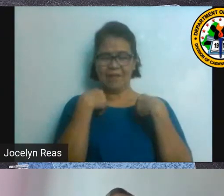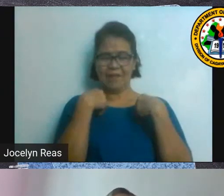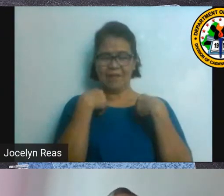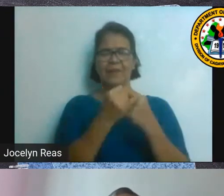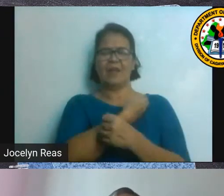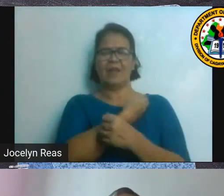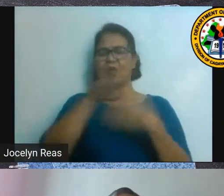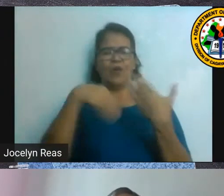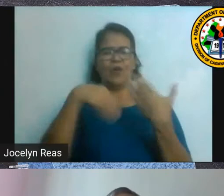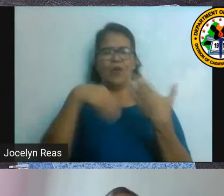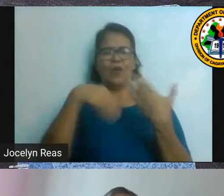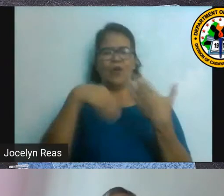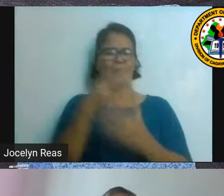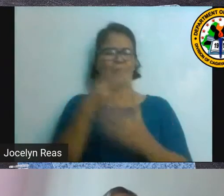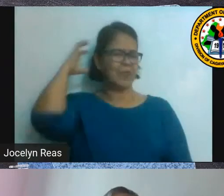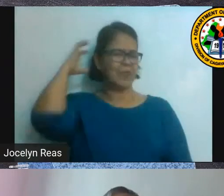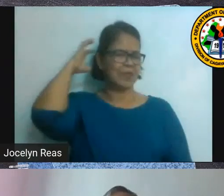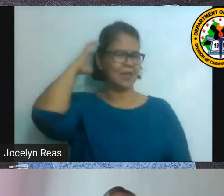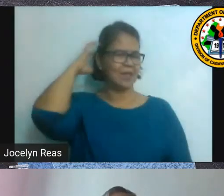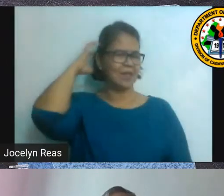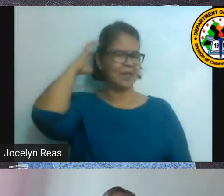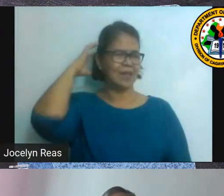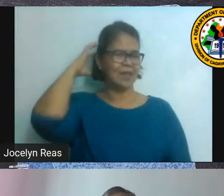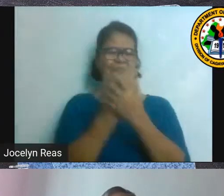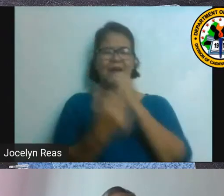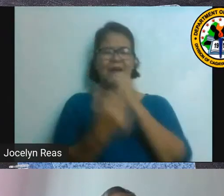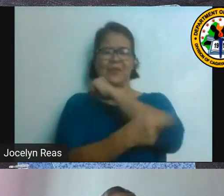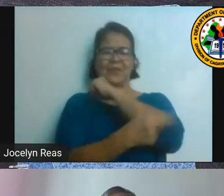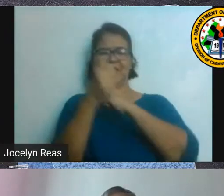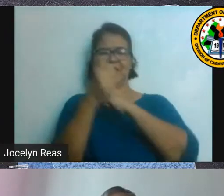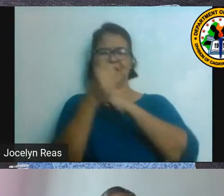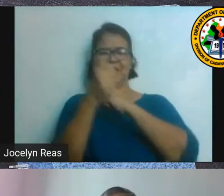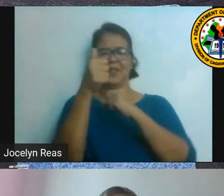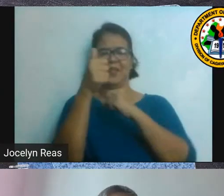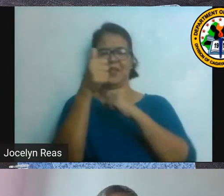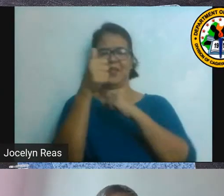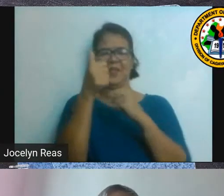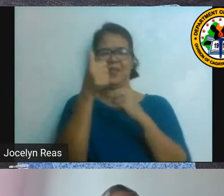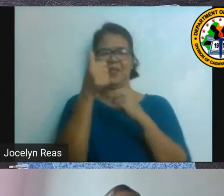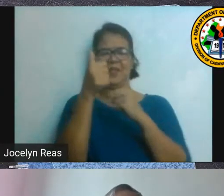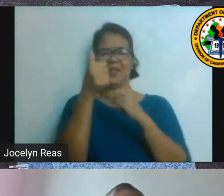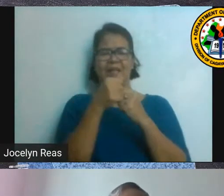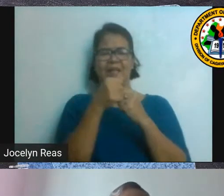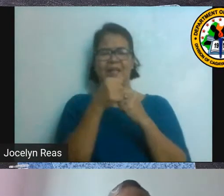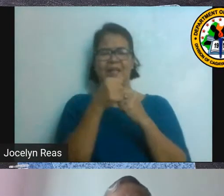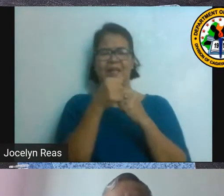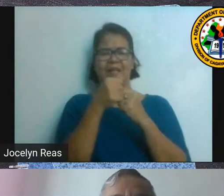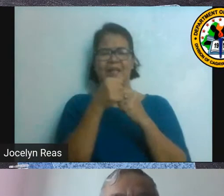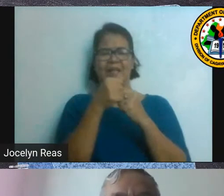superintendents, assistant superintendents are tuning in your session right now. Thank you, thank you.